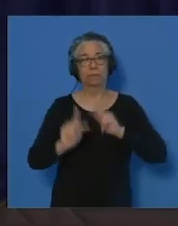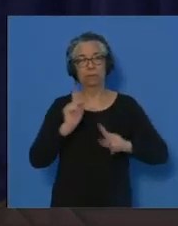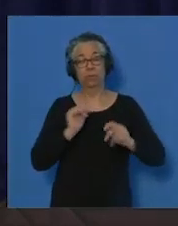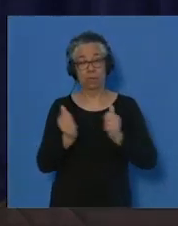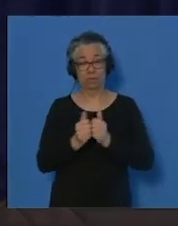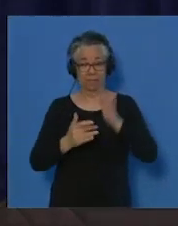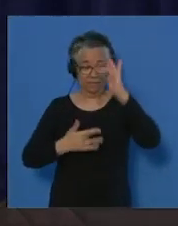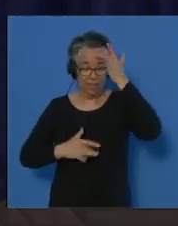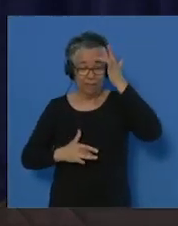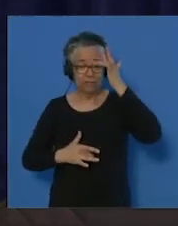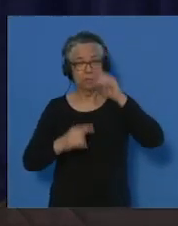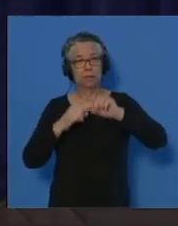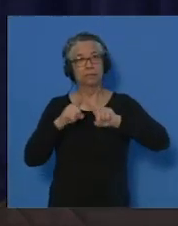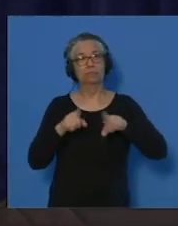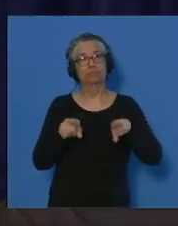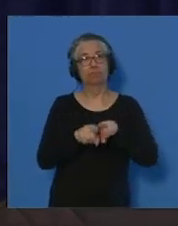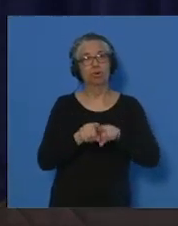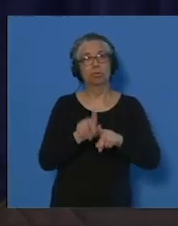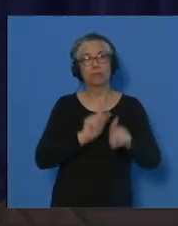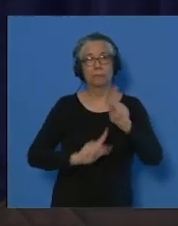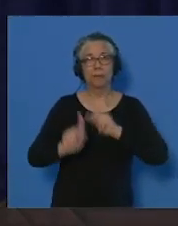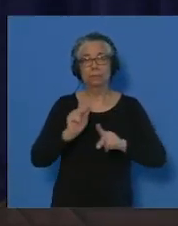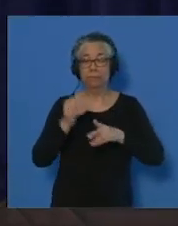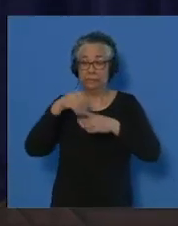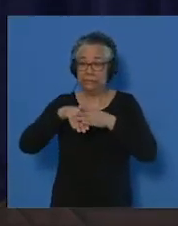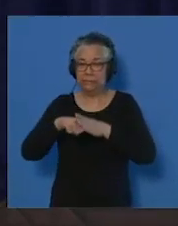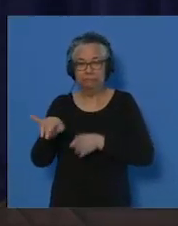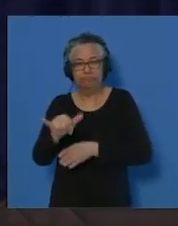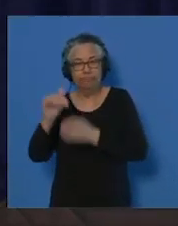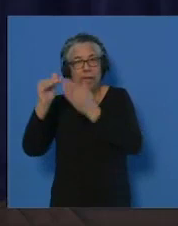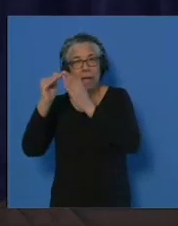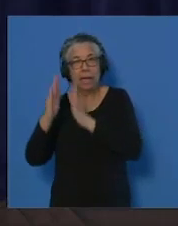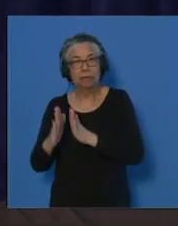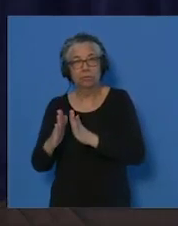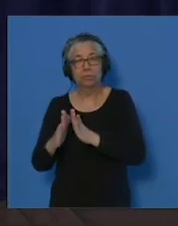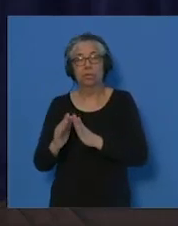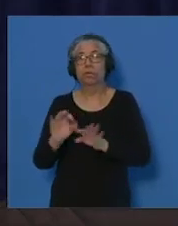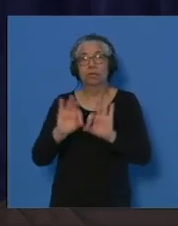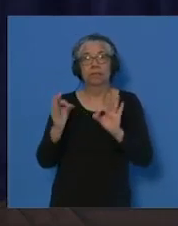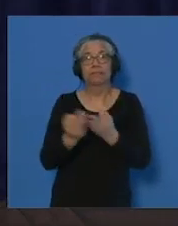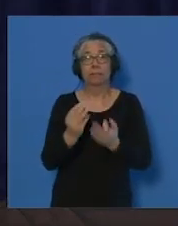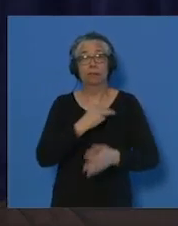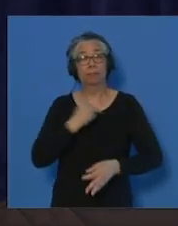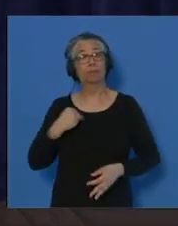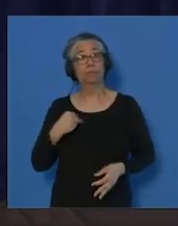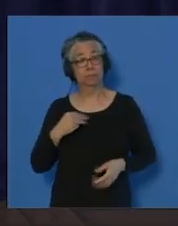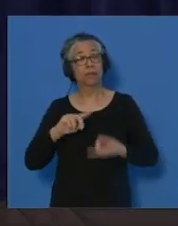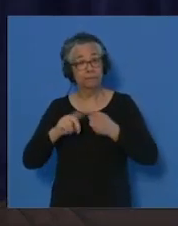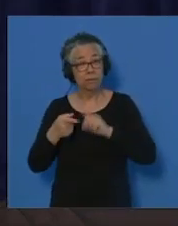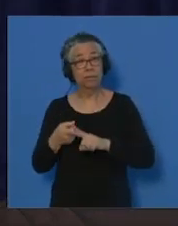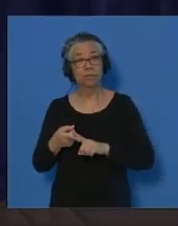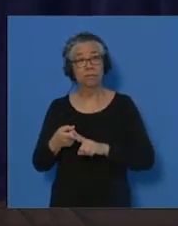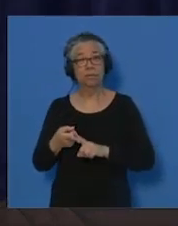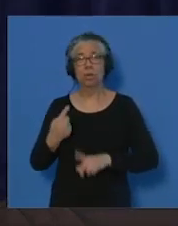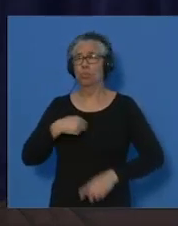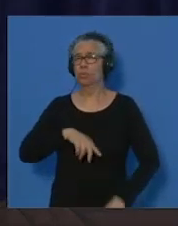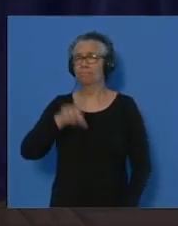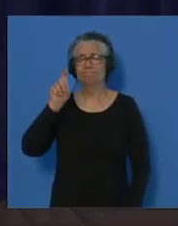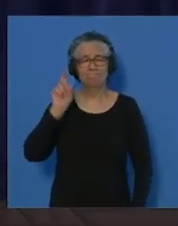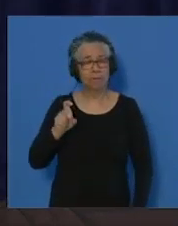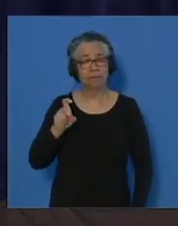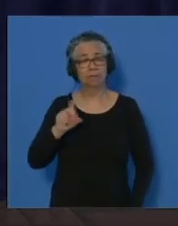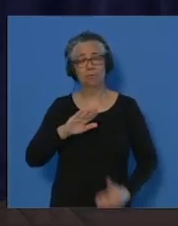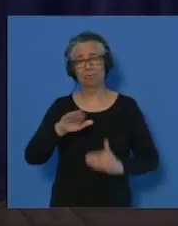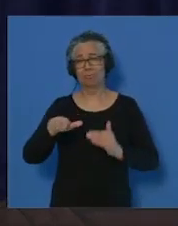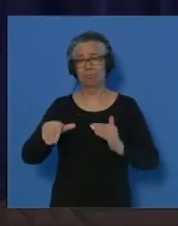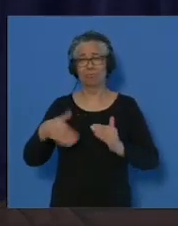virus, but also for persons in their household, their family members, and friends. We must all